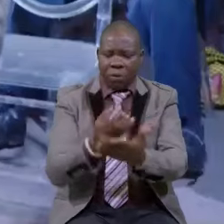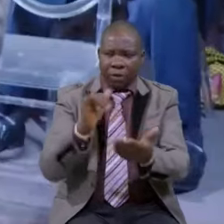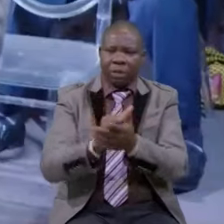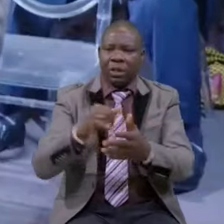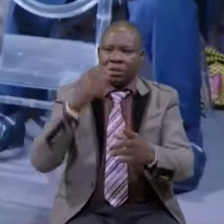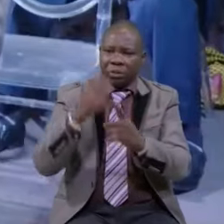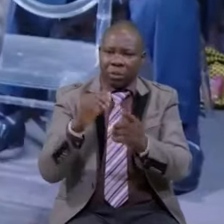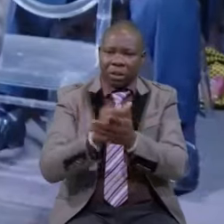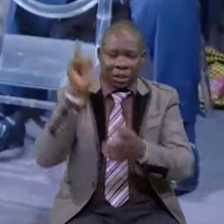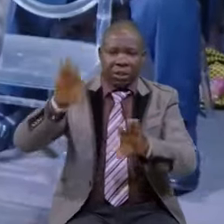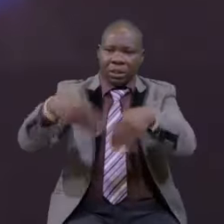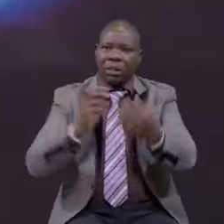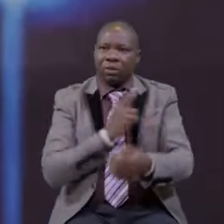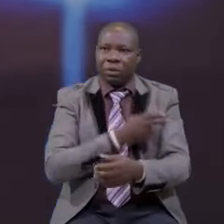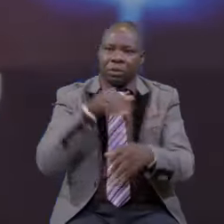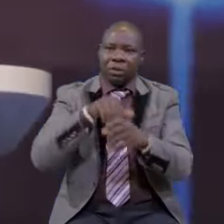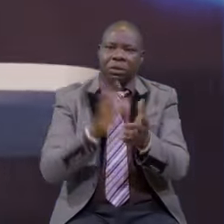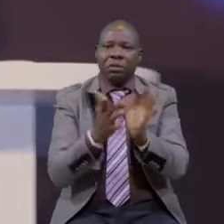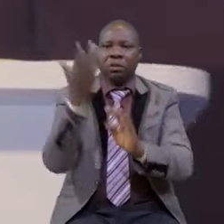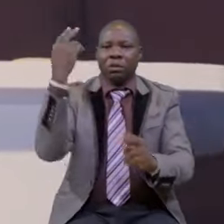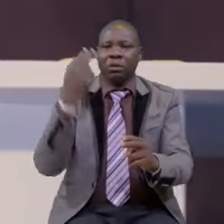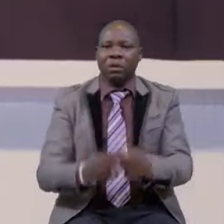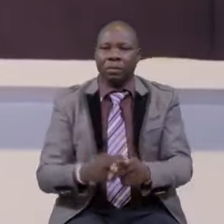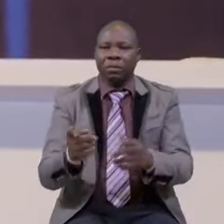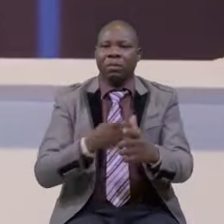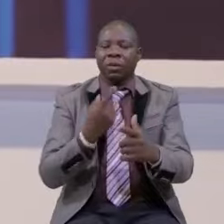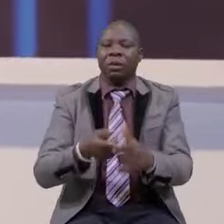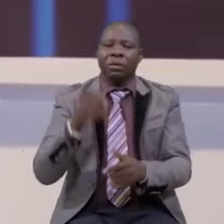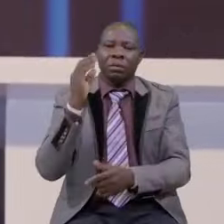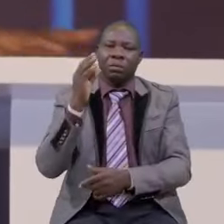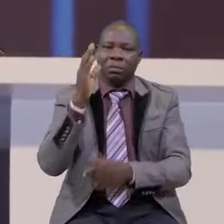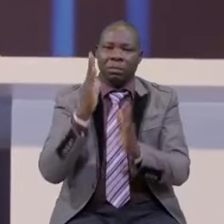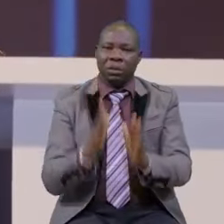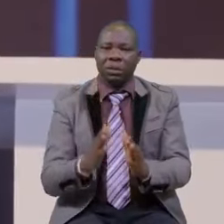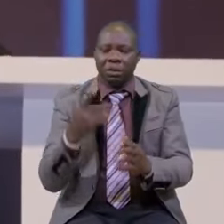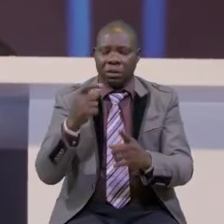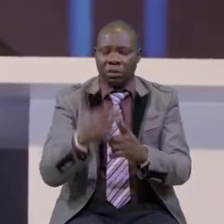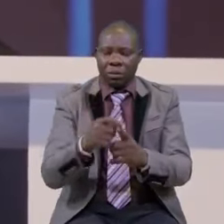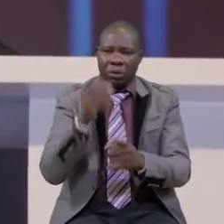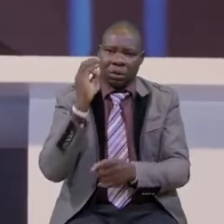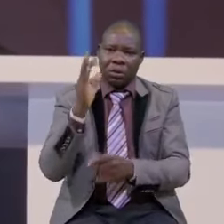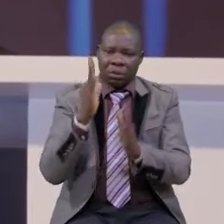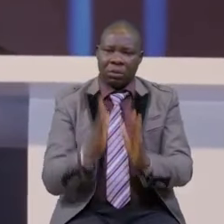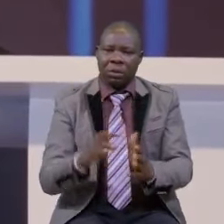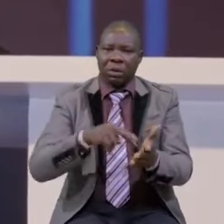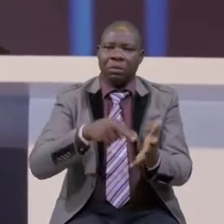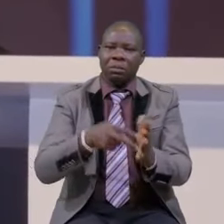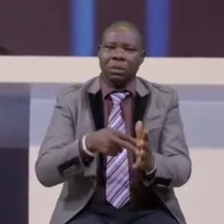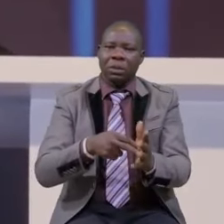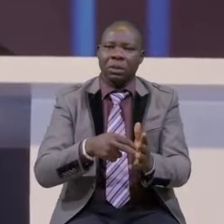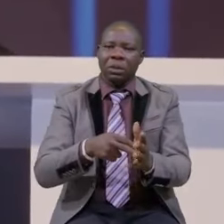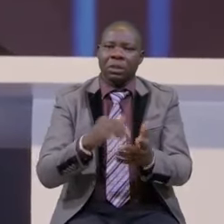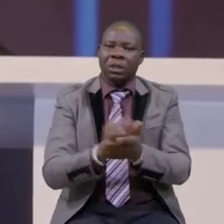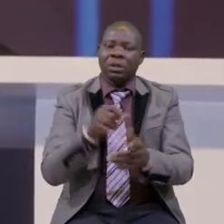Jesus' name. And then ministers. The word ministers means that when we say you